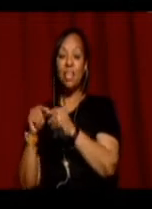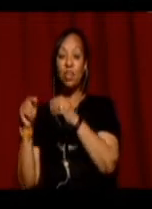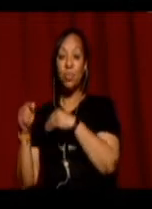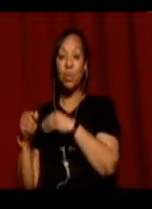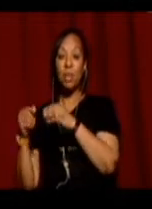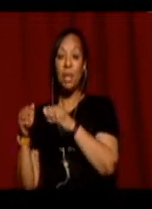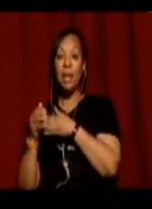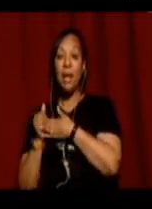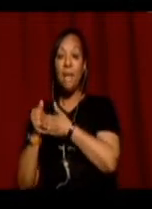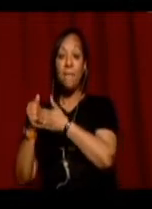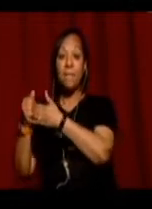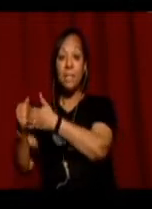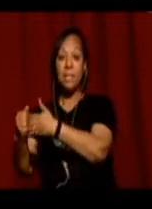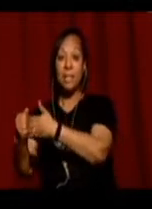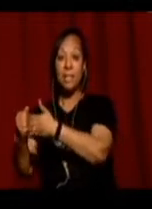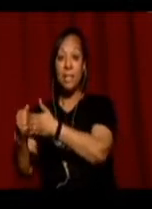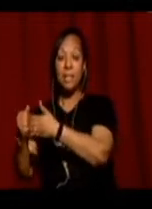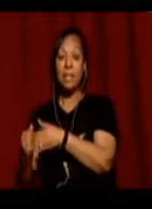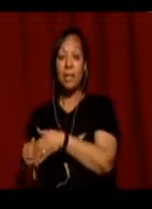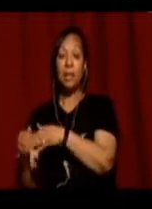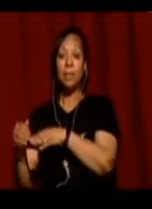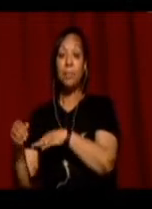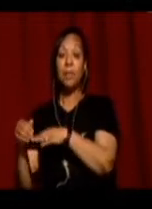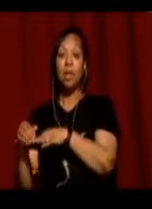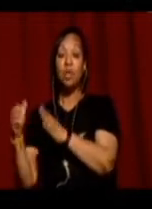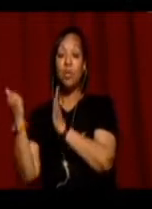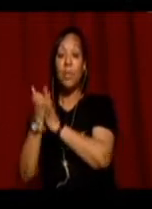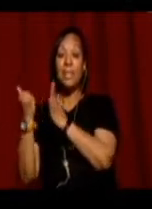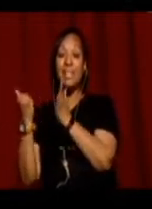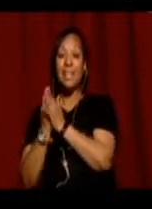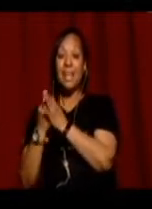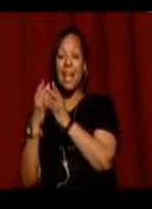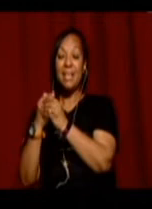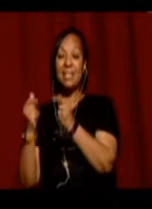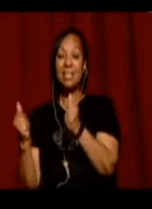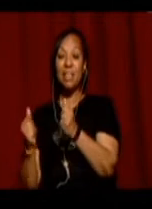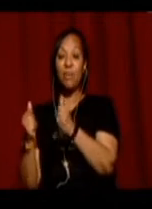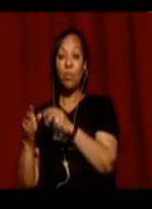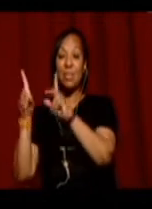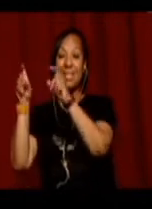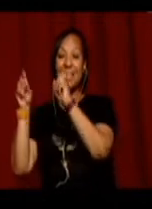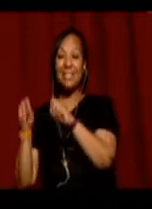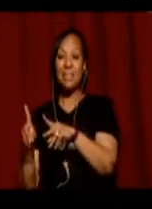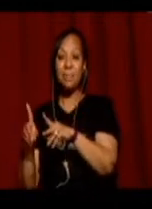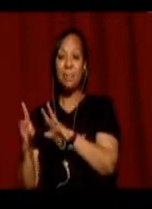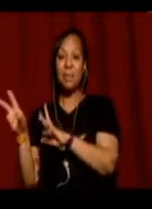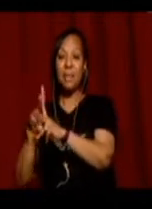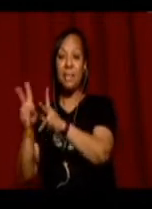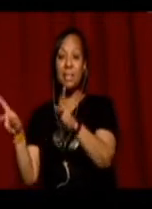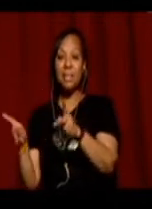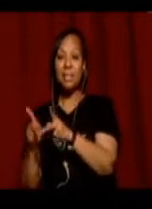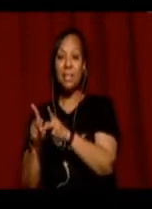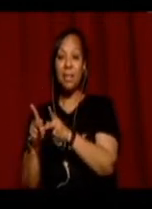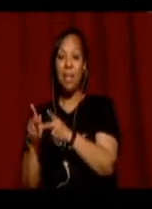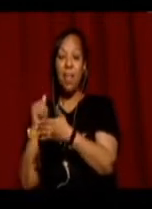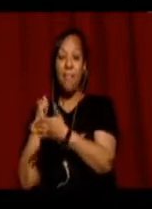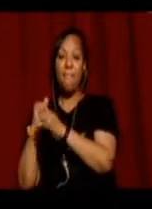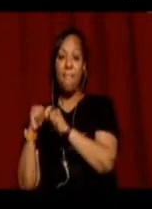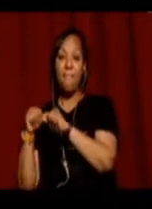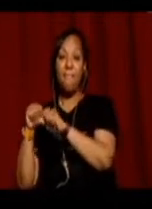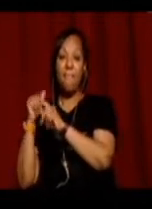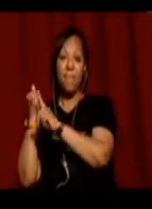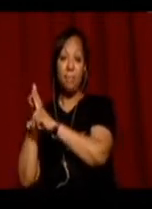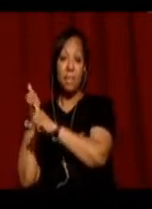driving community testing. And so the state has several testing sites themselves that they